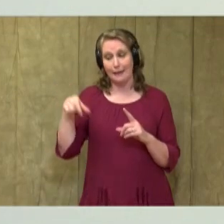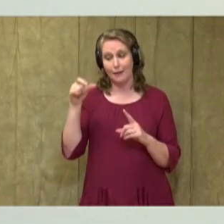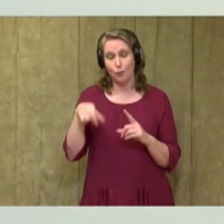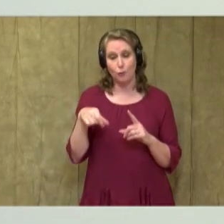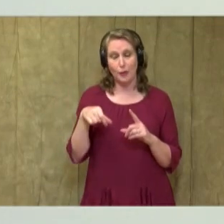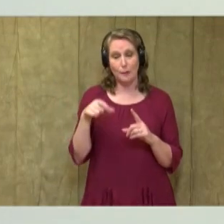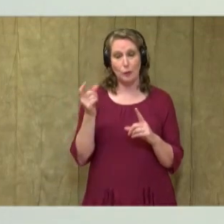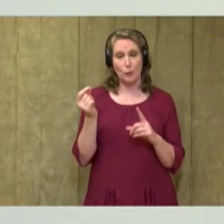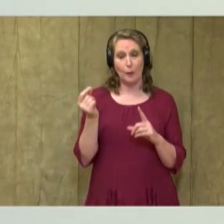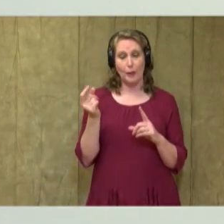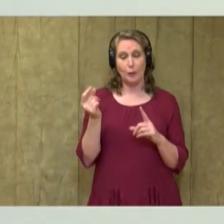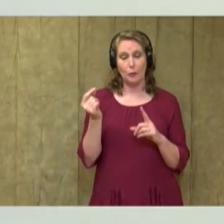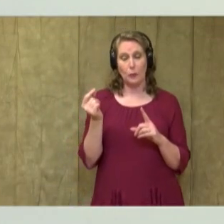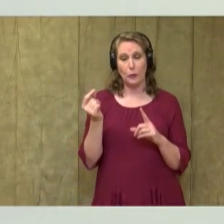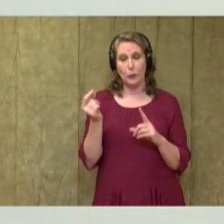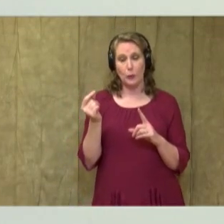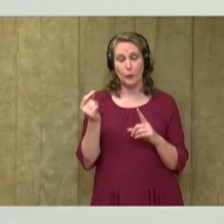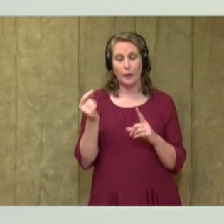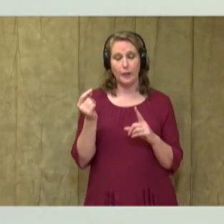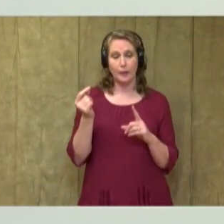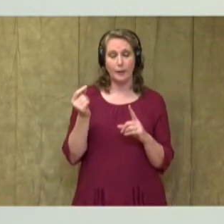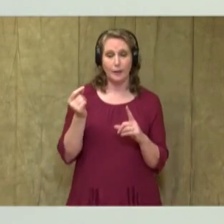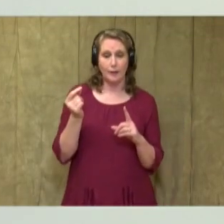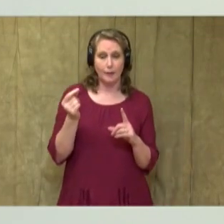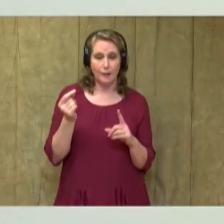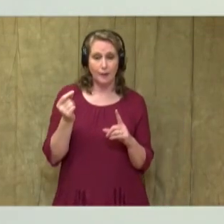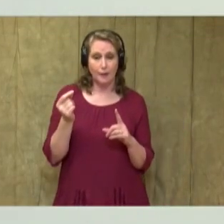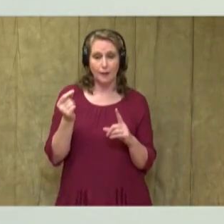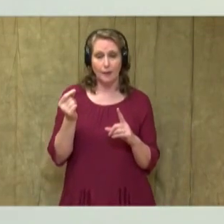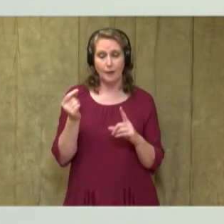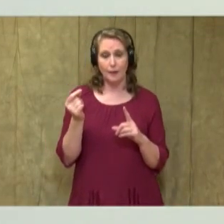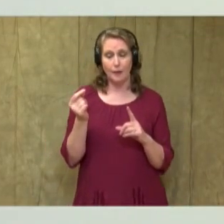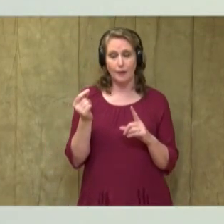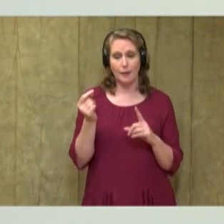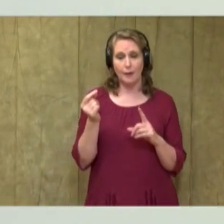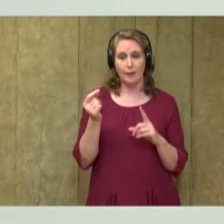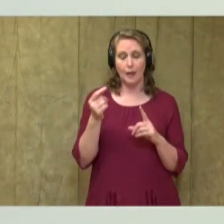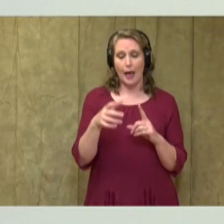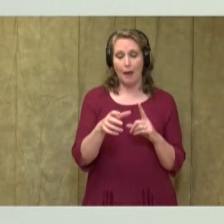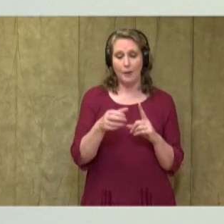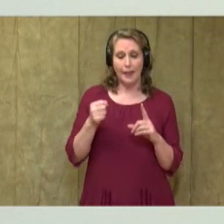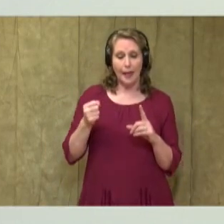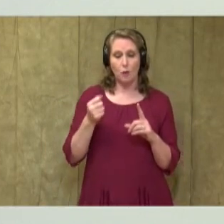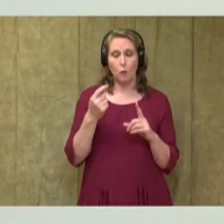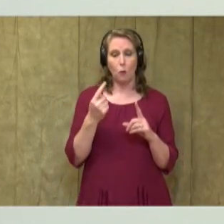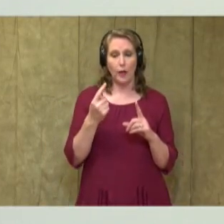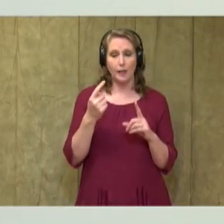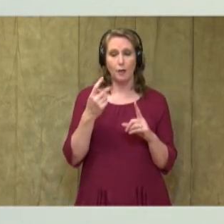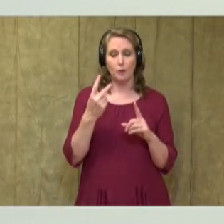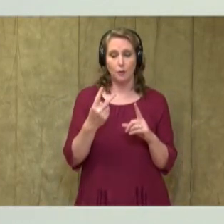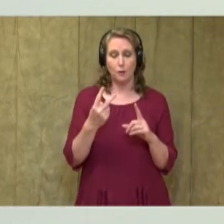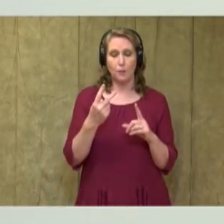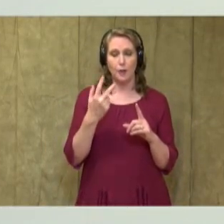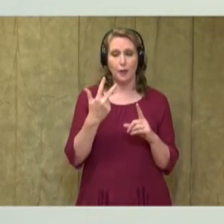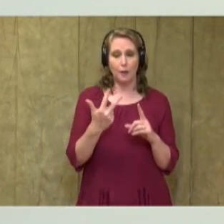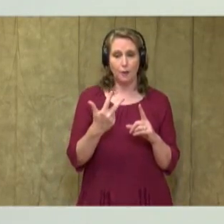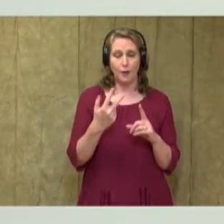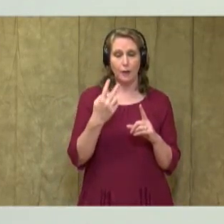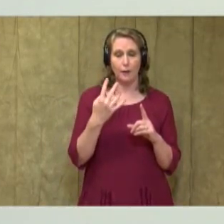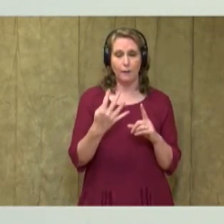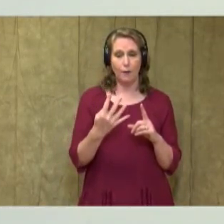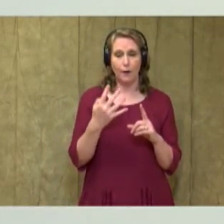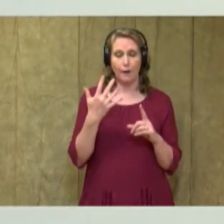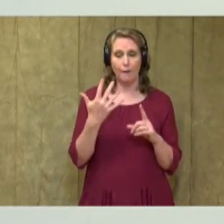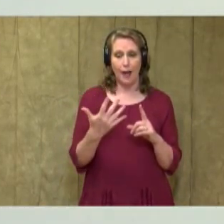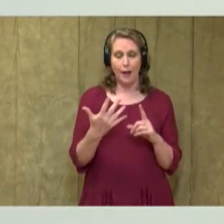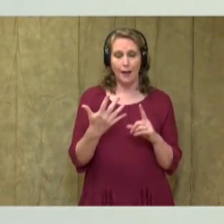So, what would I need to do? Let's see, I would take 1, 2, 3,